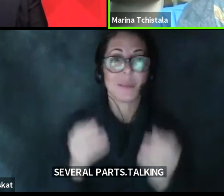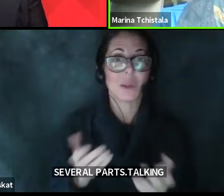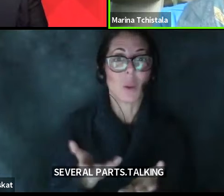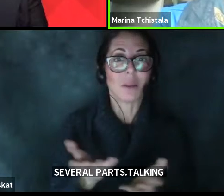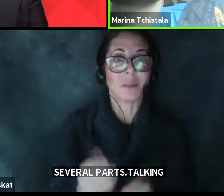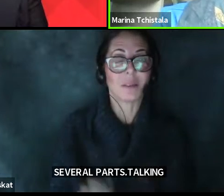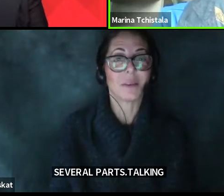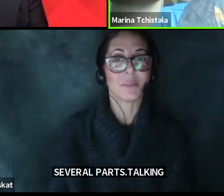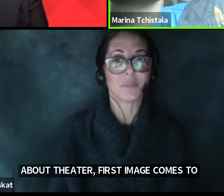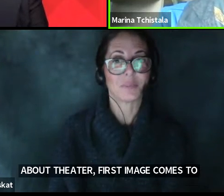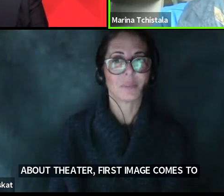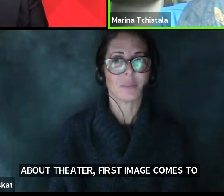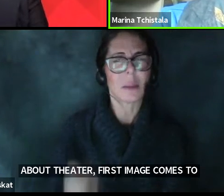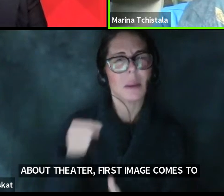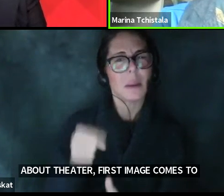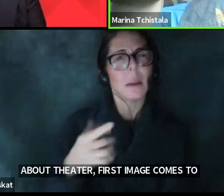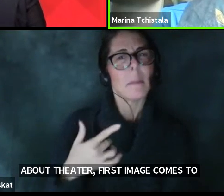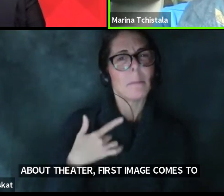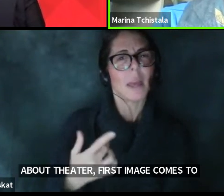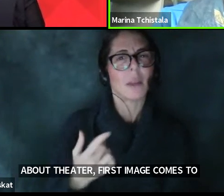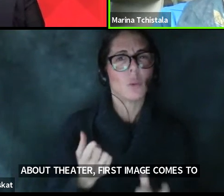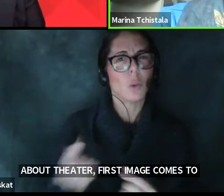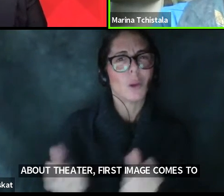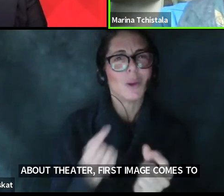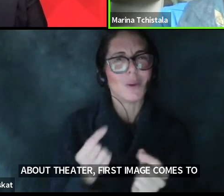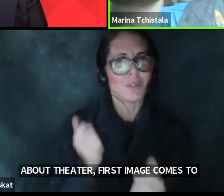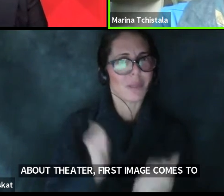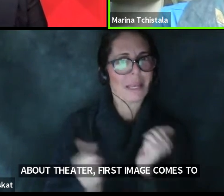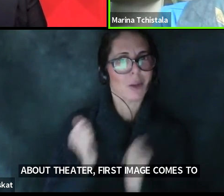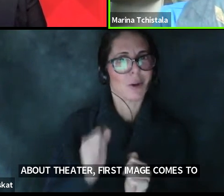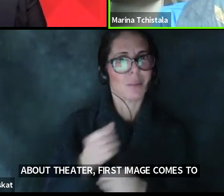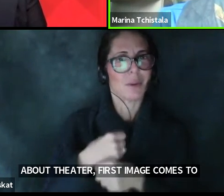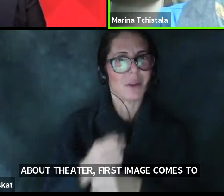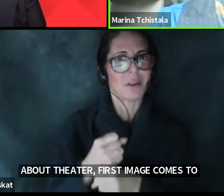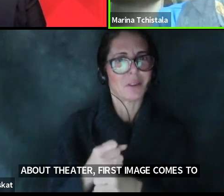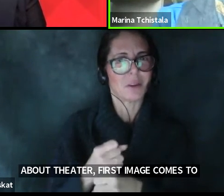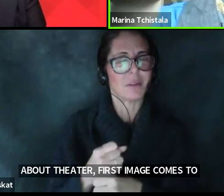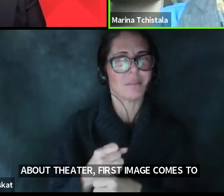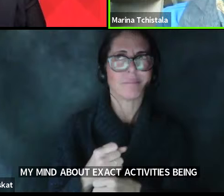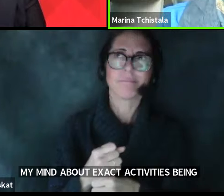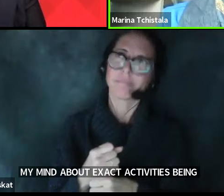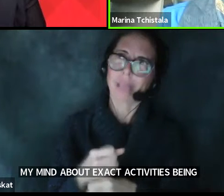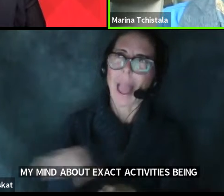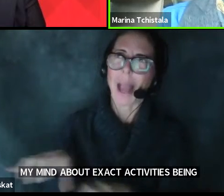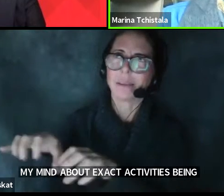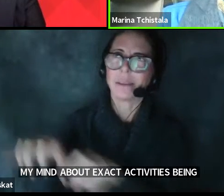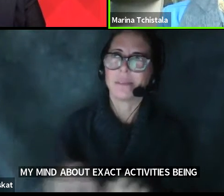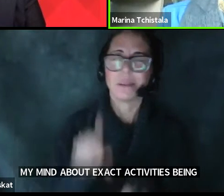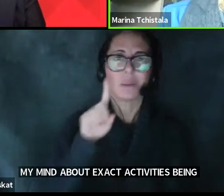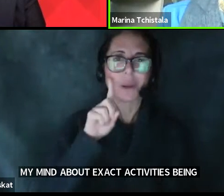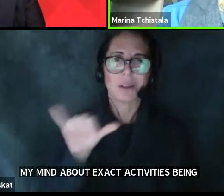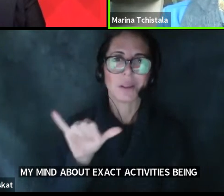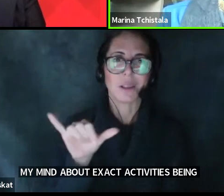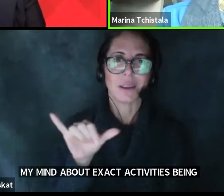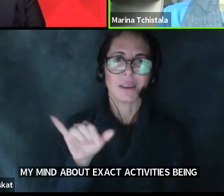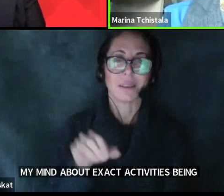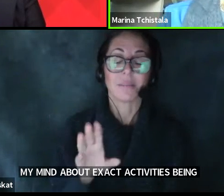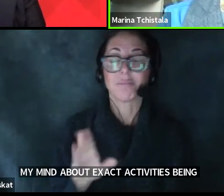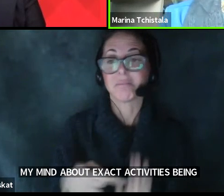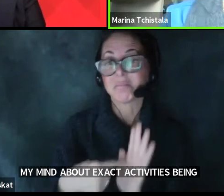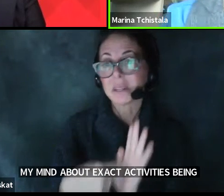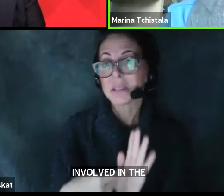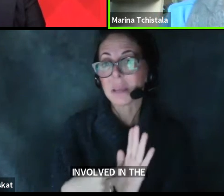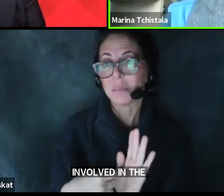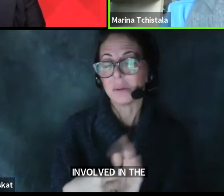exact activities being involved in the production. For example, as we already